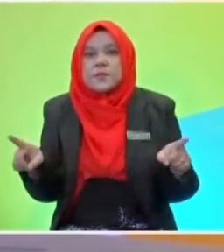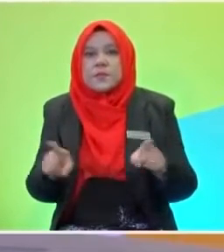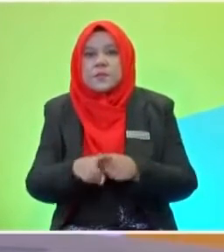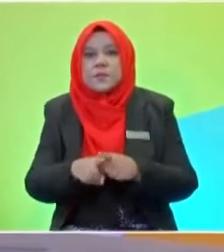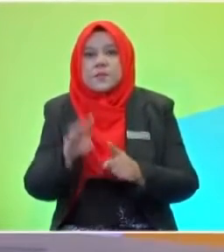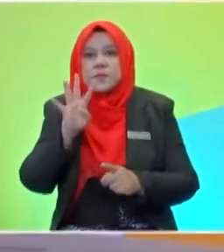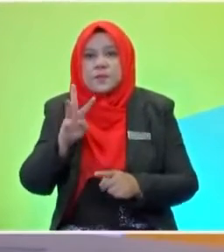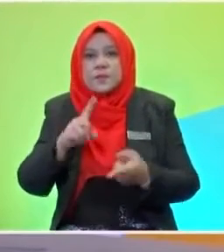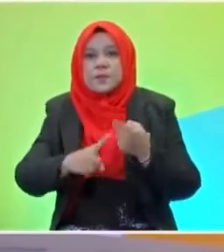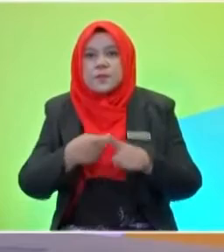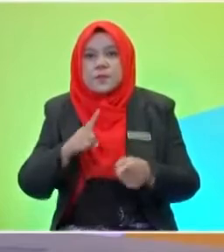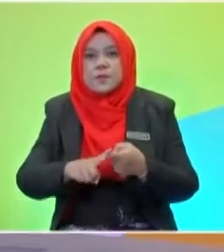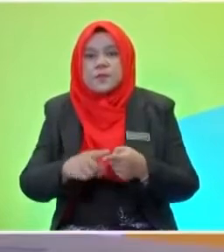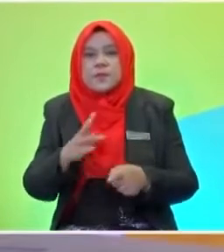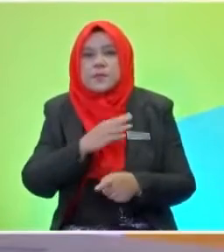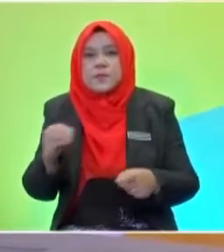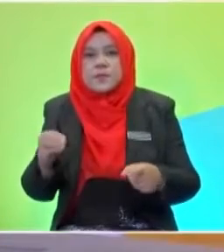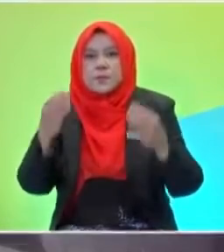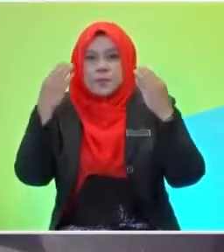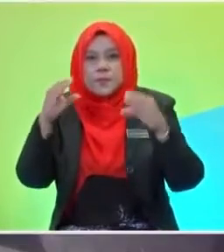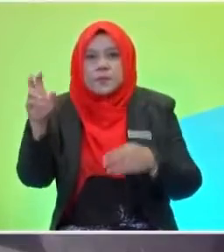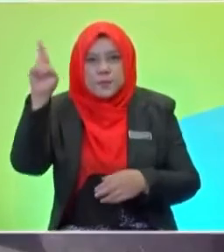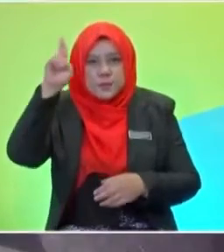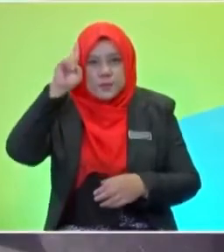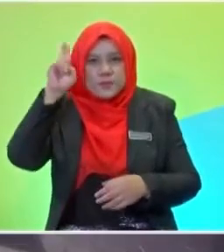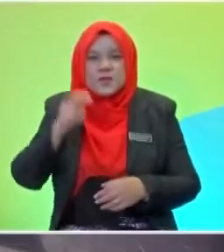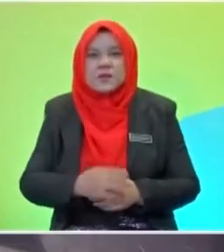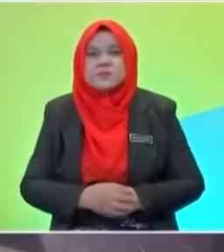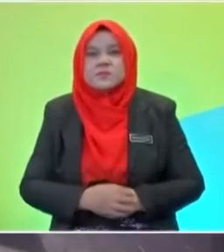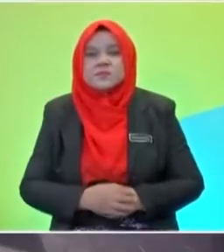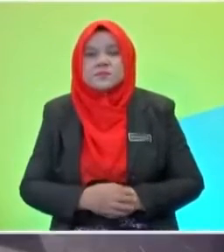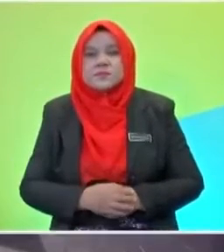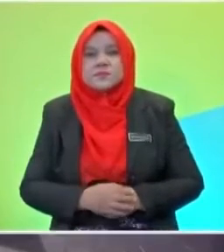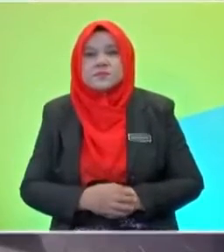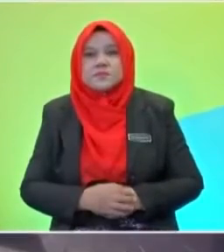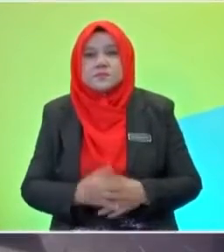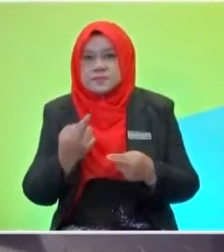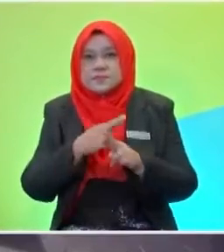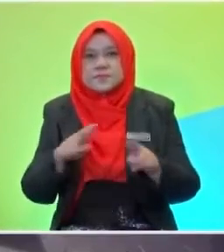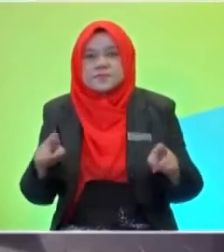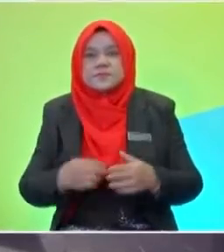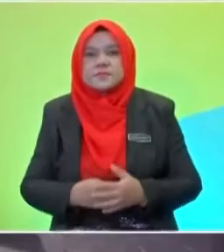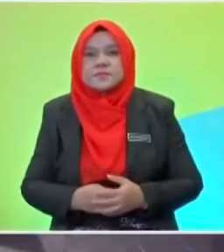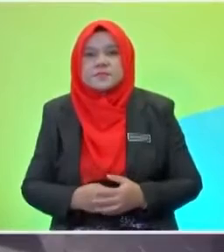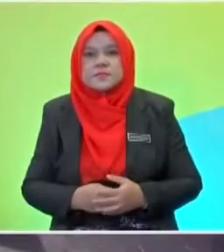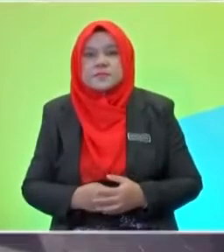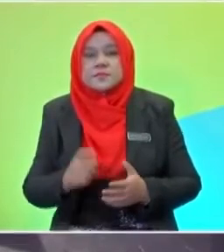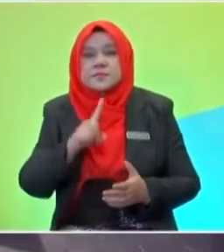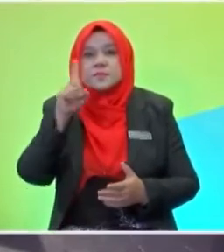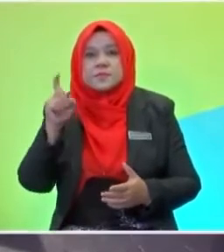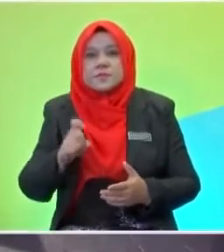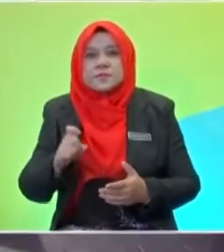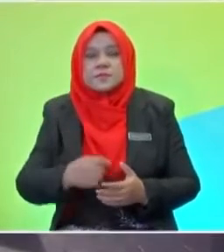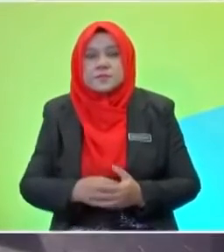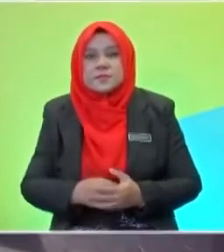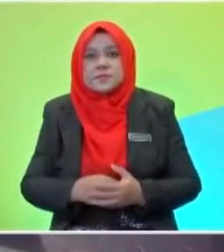on Google Meets as well as Mr. Ragu. Okay, so yes, you're ready, right? Yeah, I'm ready. Okay, I want to ask our friends watching